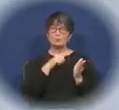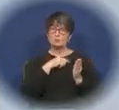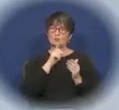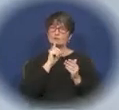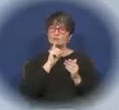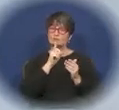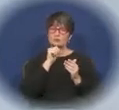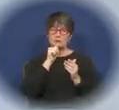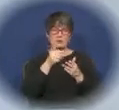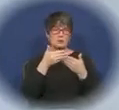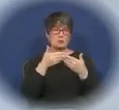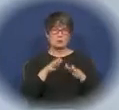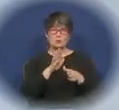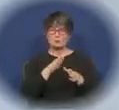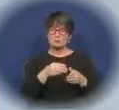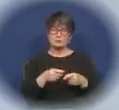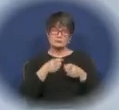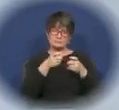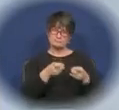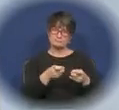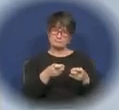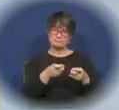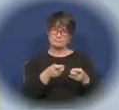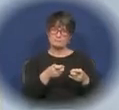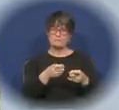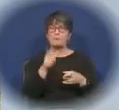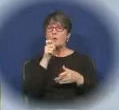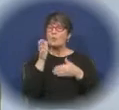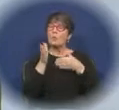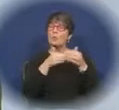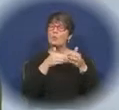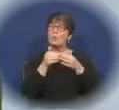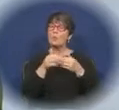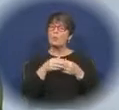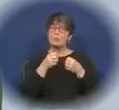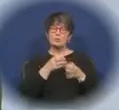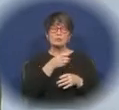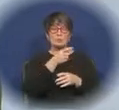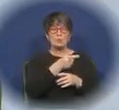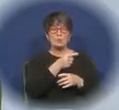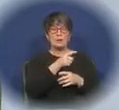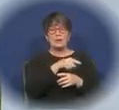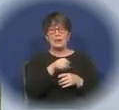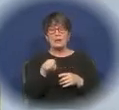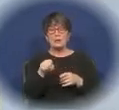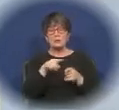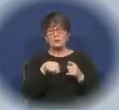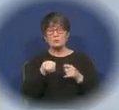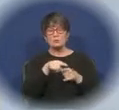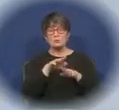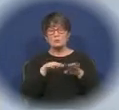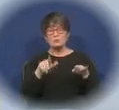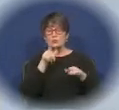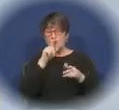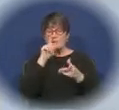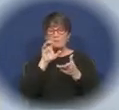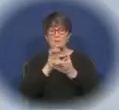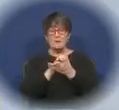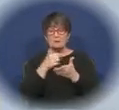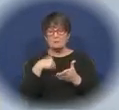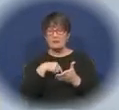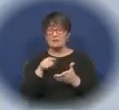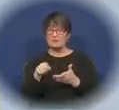surely not lose his reward. Whoever causes one of these little ones who believe in me to